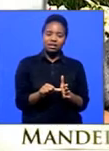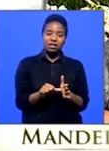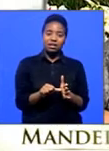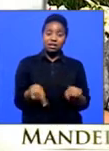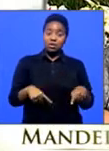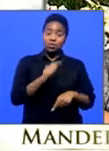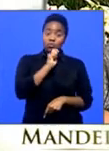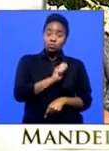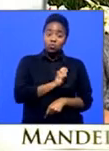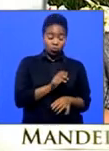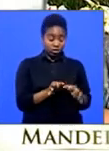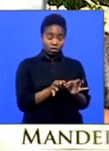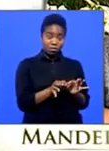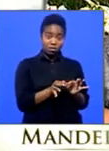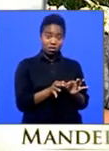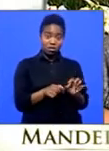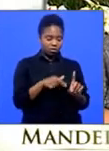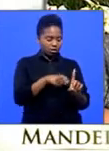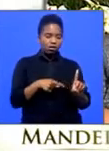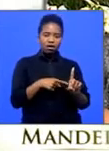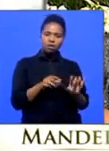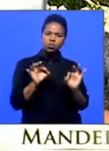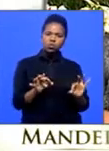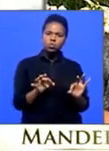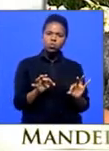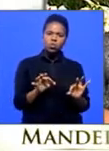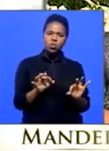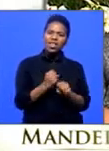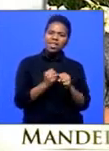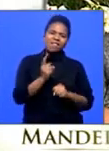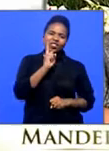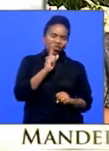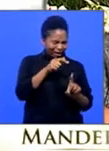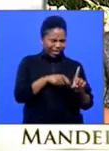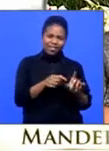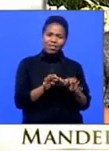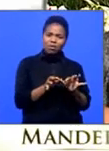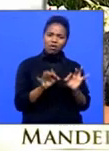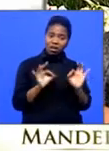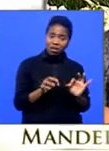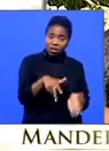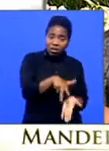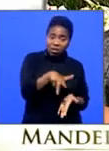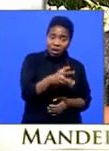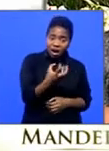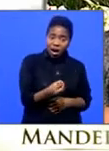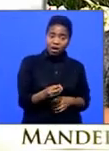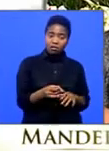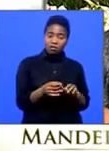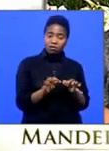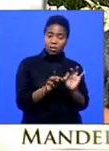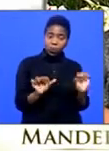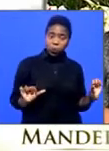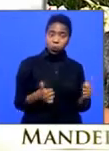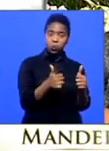a scary thing. The fact that there were no background checks that were done on this man, and obviously